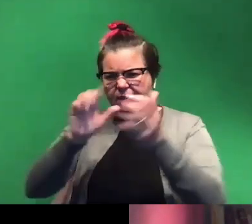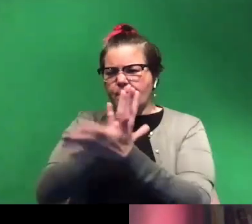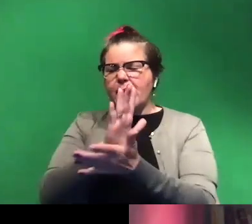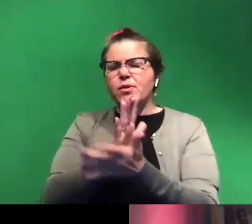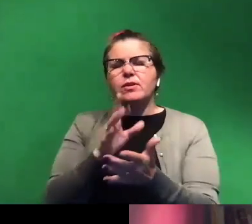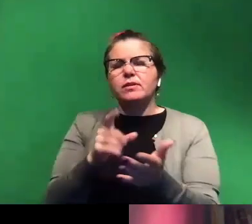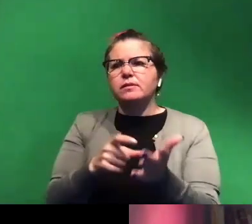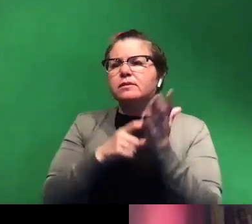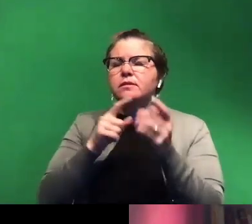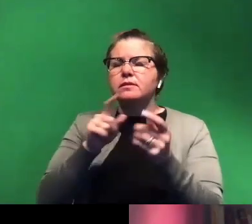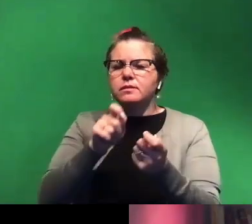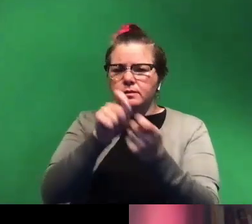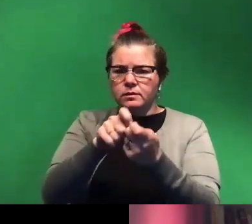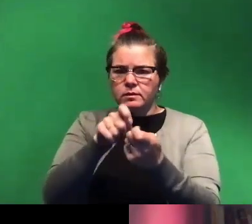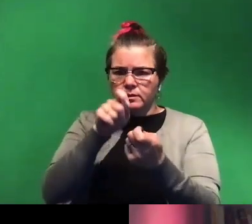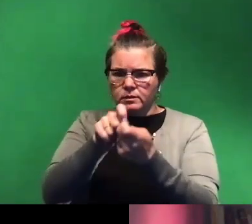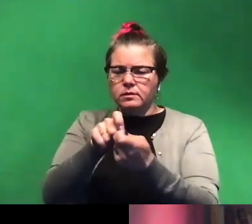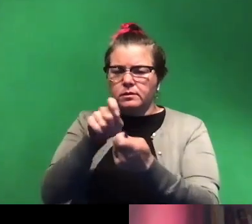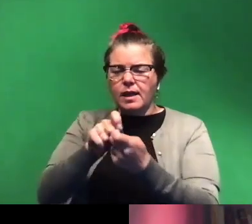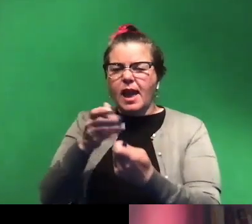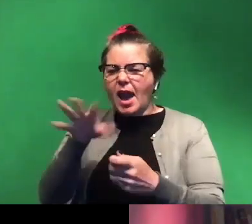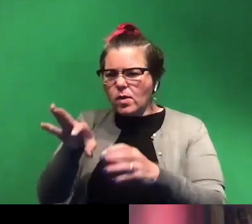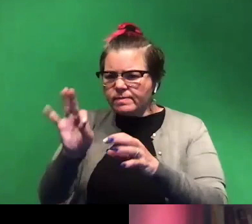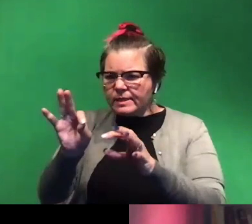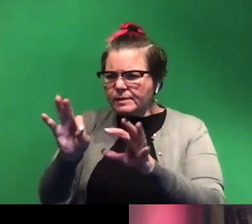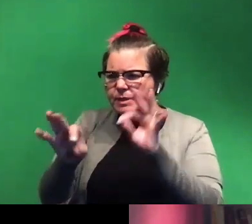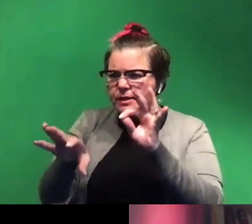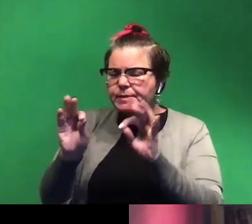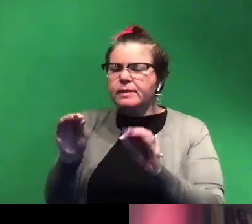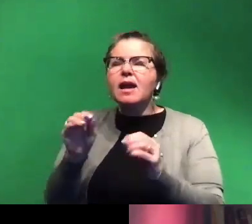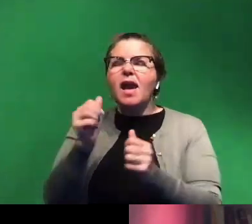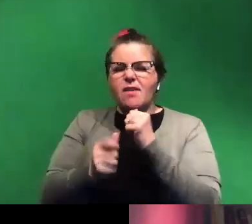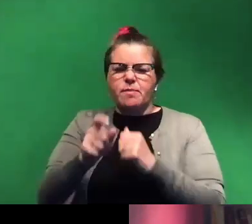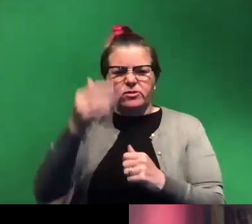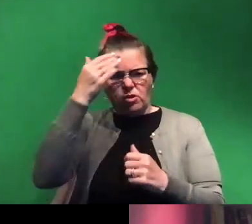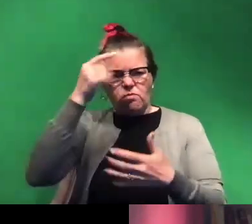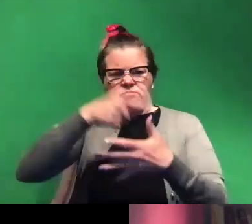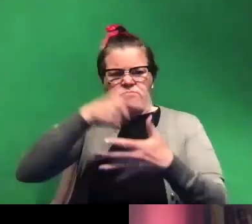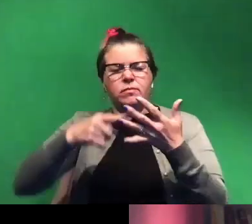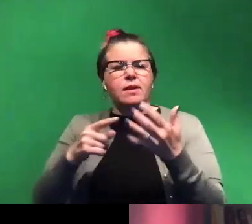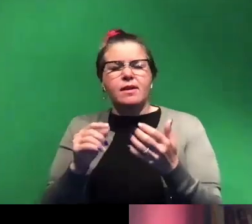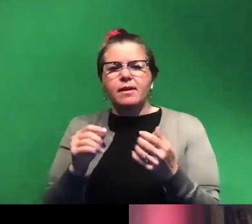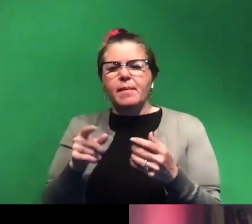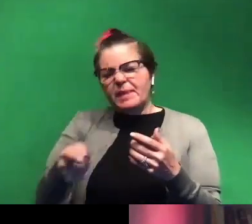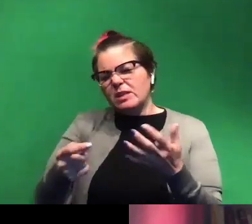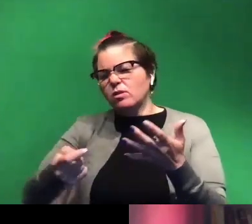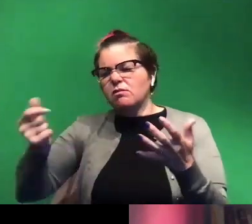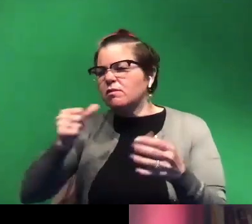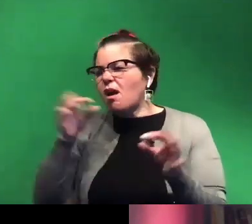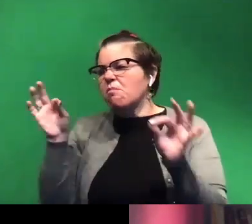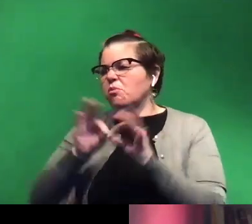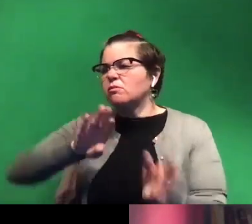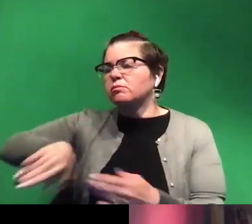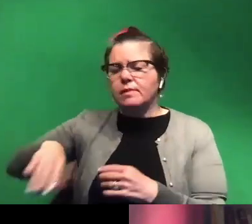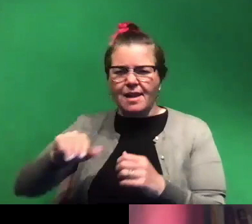so many details in it. How do you pick out the details that you're like, everybody needs to know about that, but this detail is like TMI? Like, how